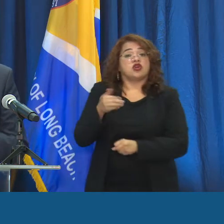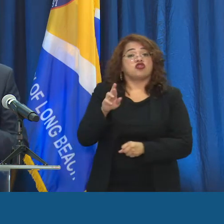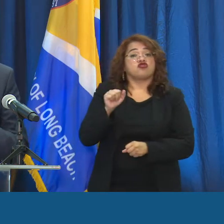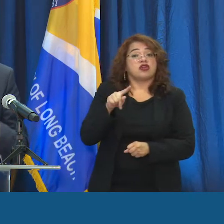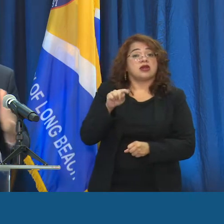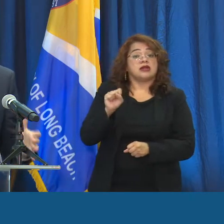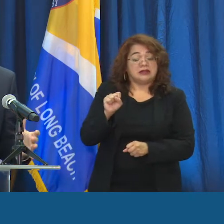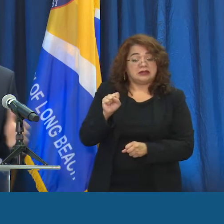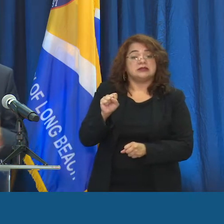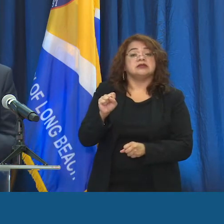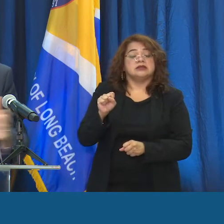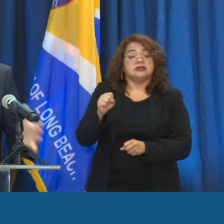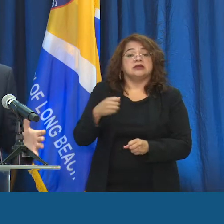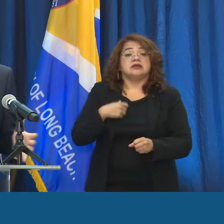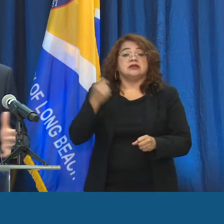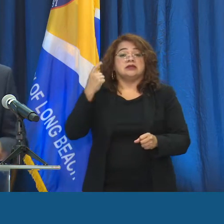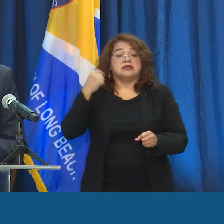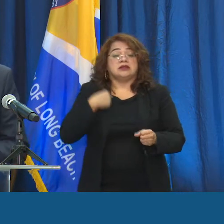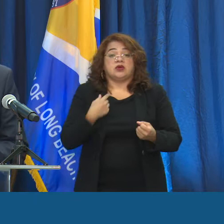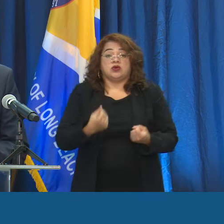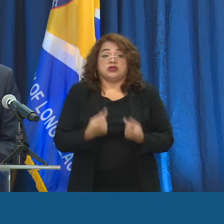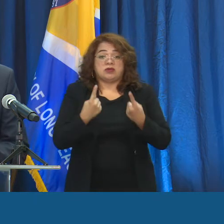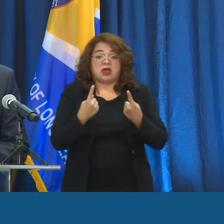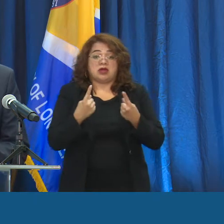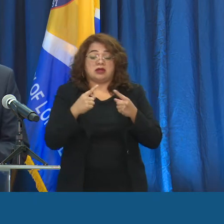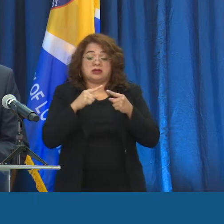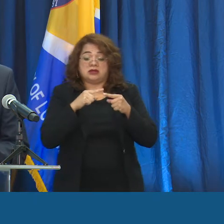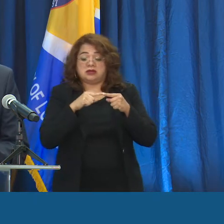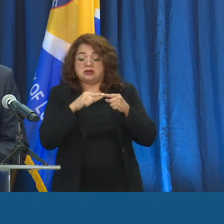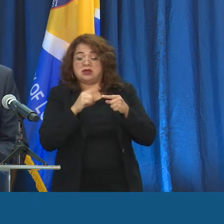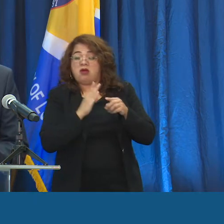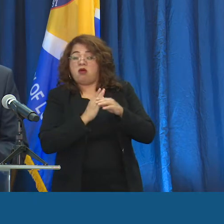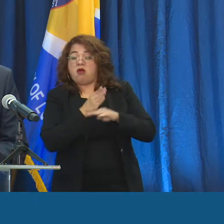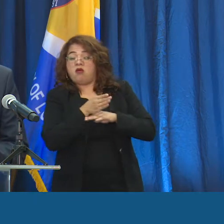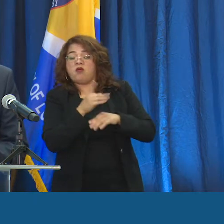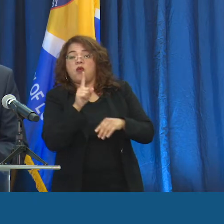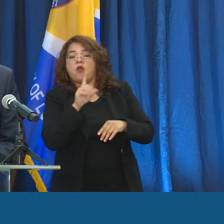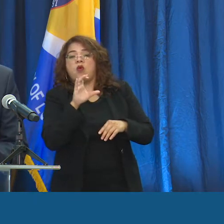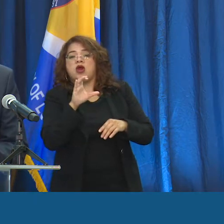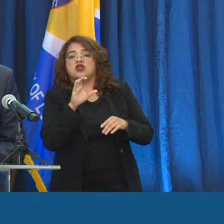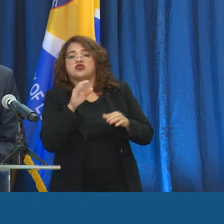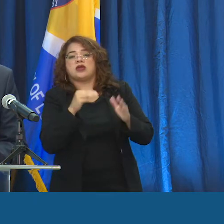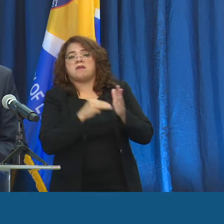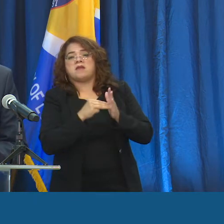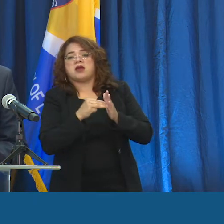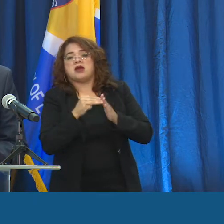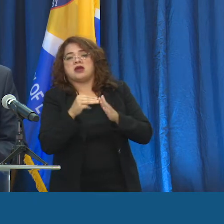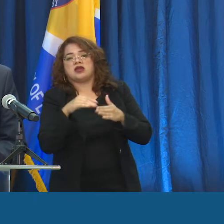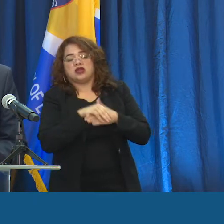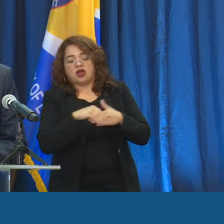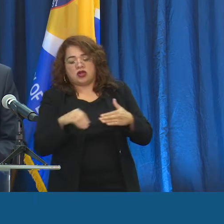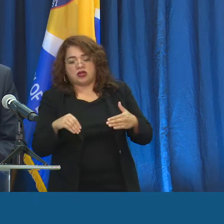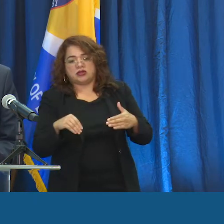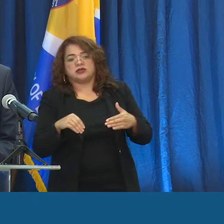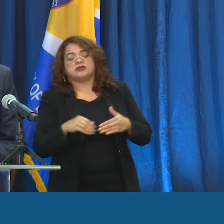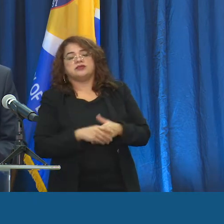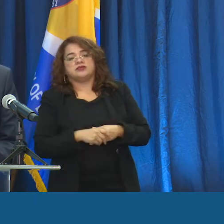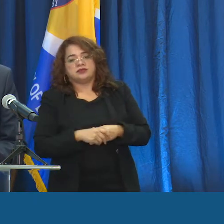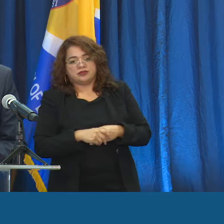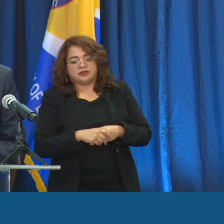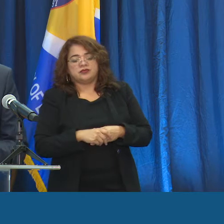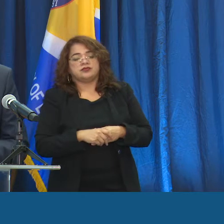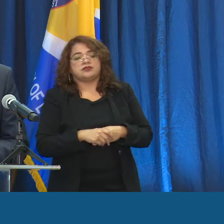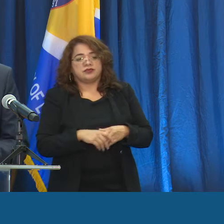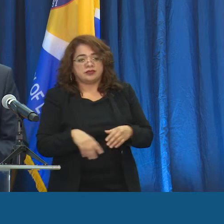the next, that we've spent, or over the next year and a little bit longer, over $100 million. We have